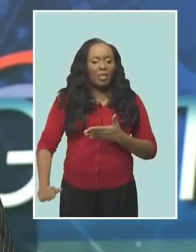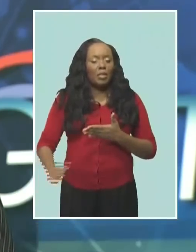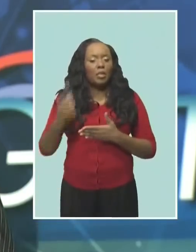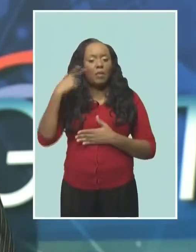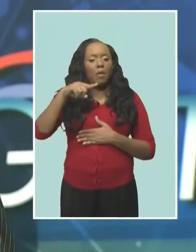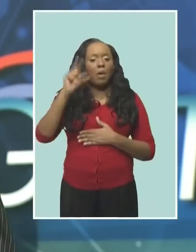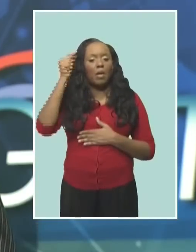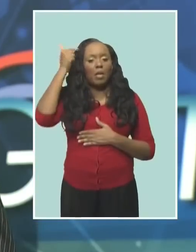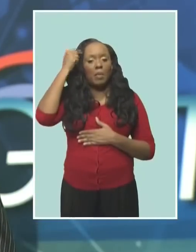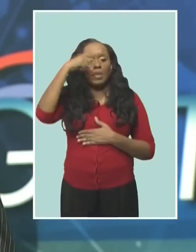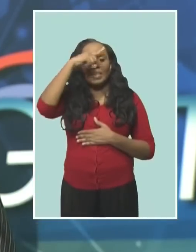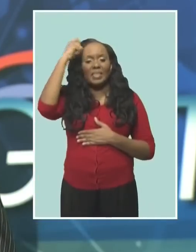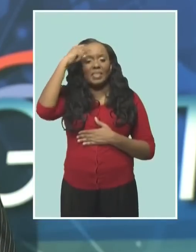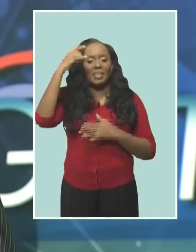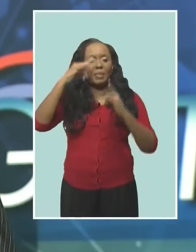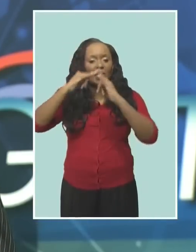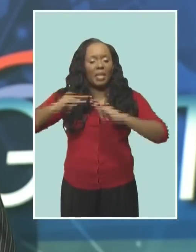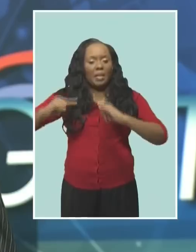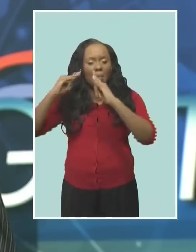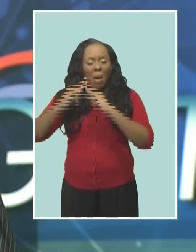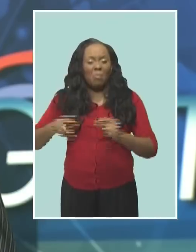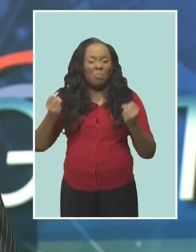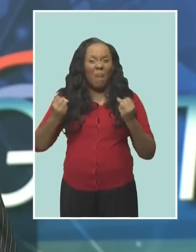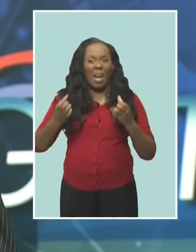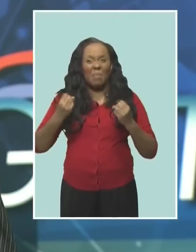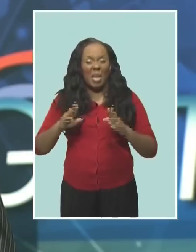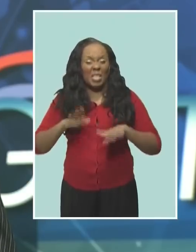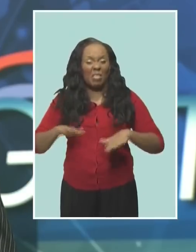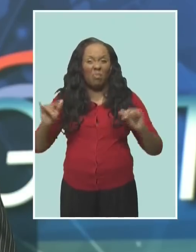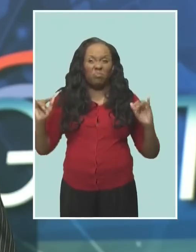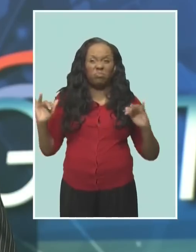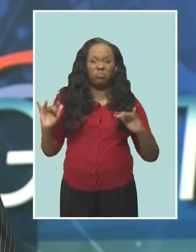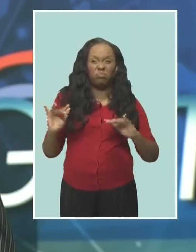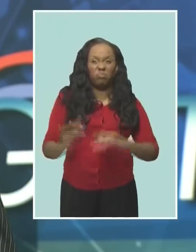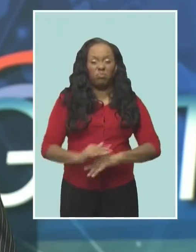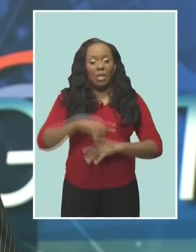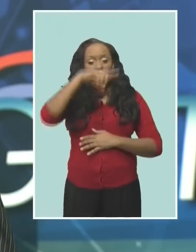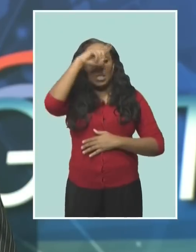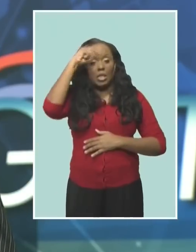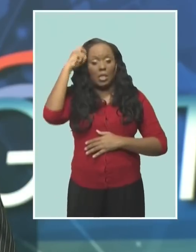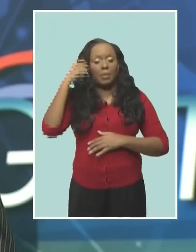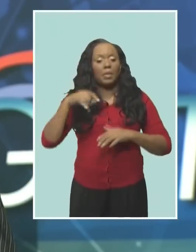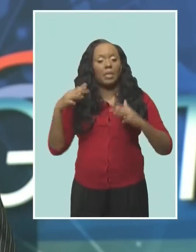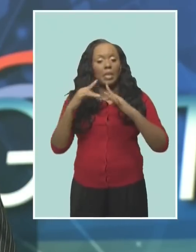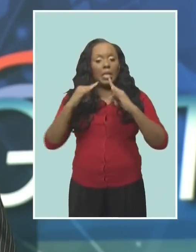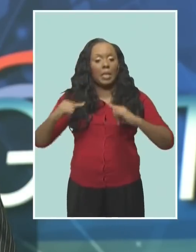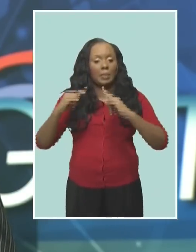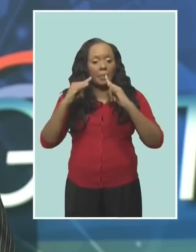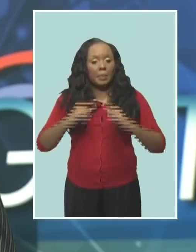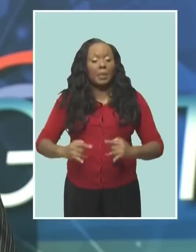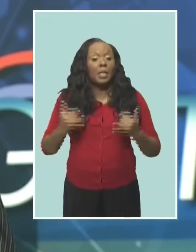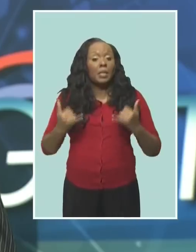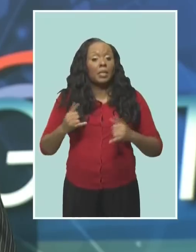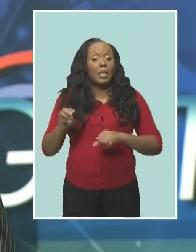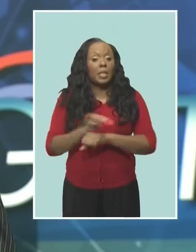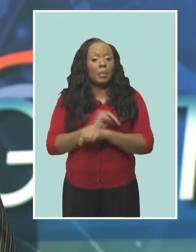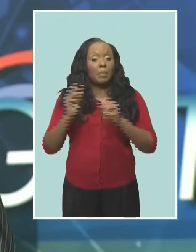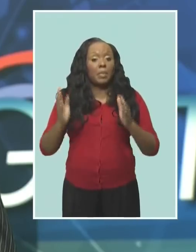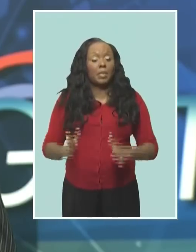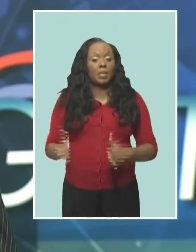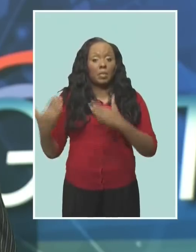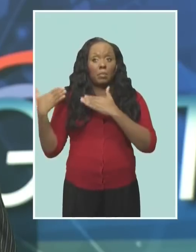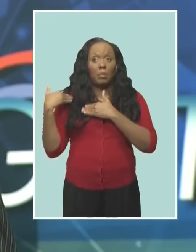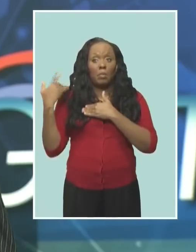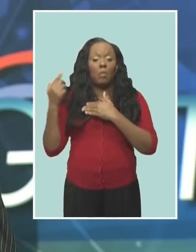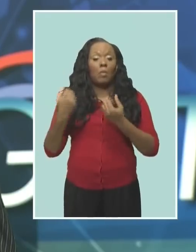camps catering to thousands of children. Today, Minister of Youth, Sports and Community Empowerment Charles Griffith and a team from his